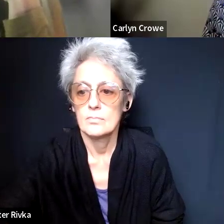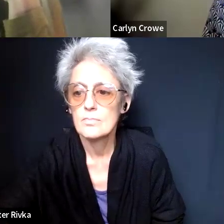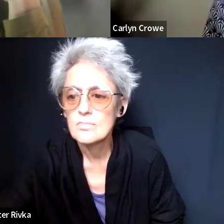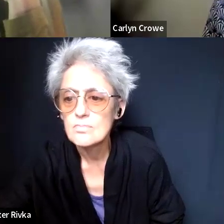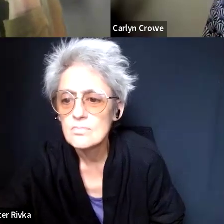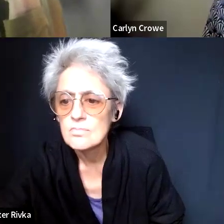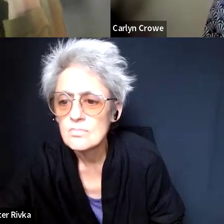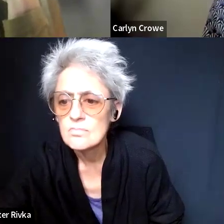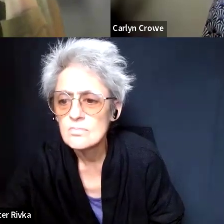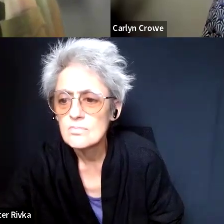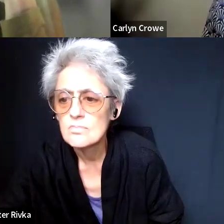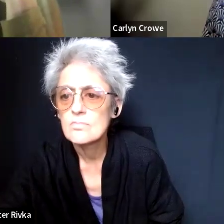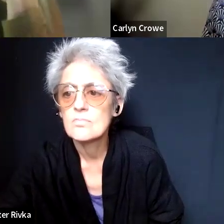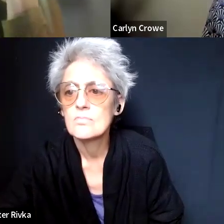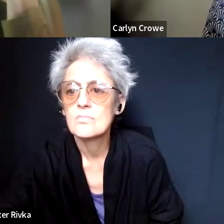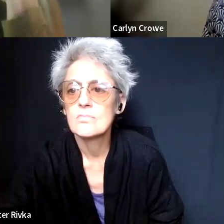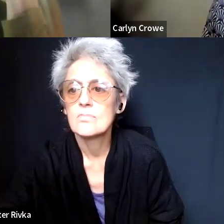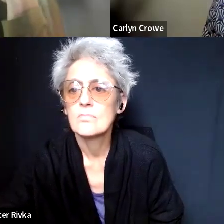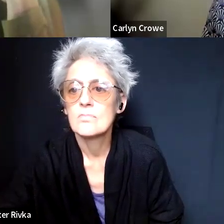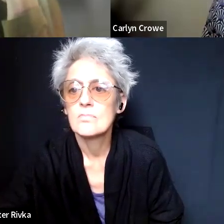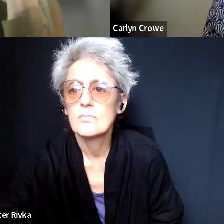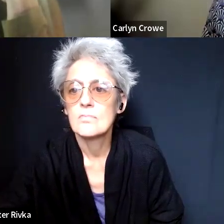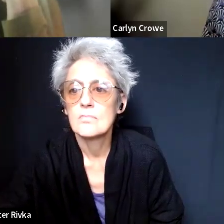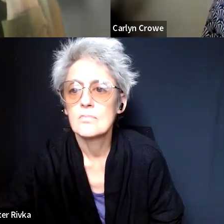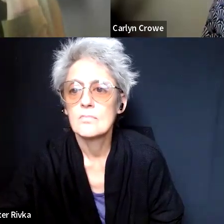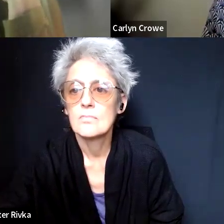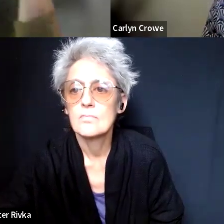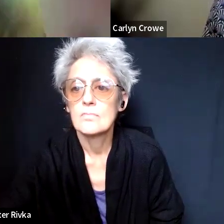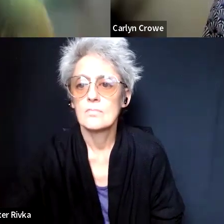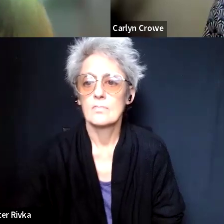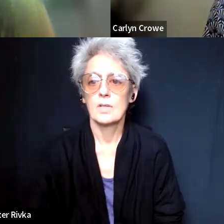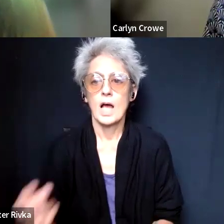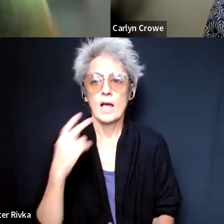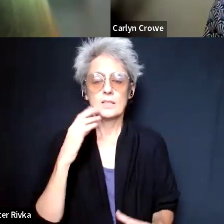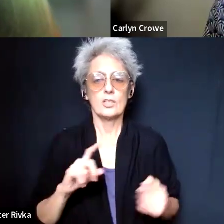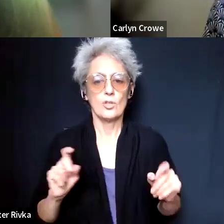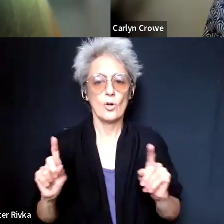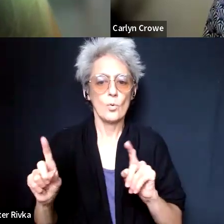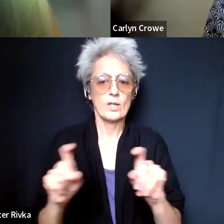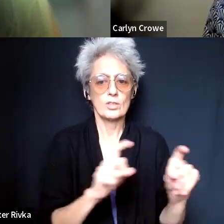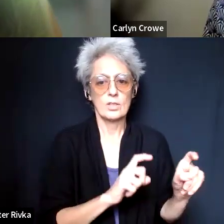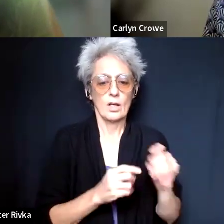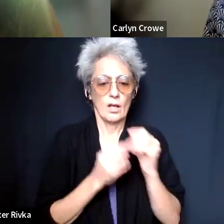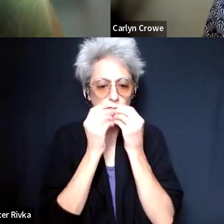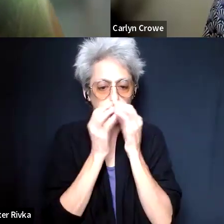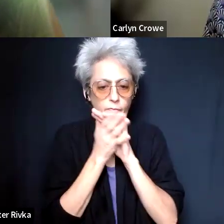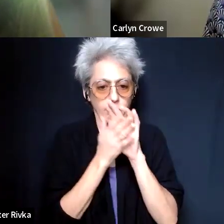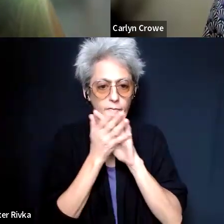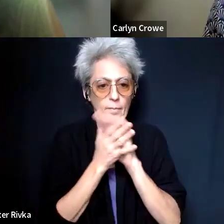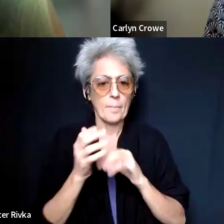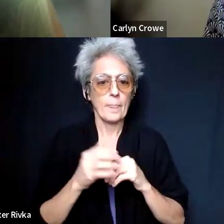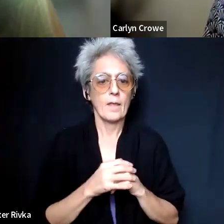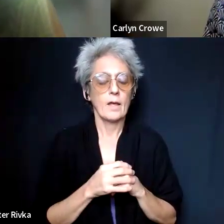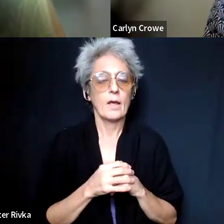And Kristen, I see your question there. Why are there any in the Iowa City Sewer Rapids area? Some of the